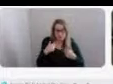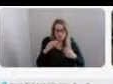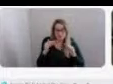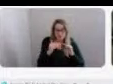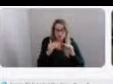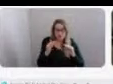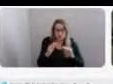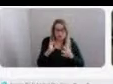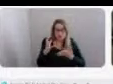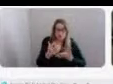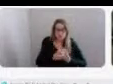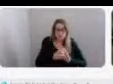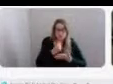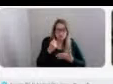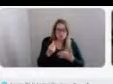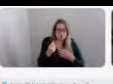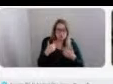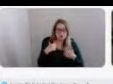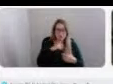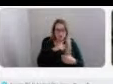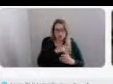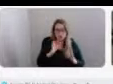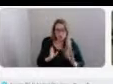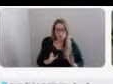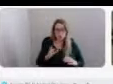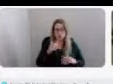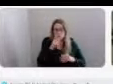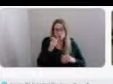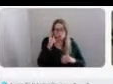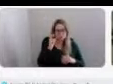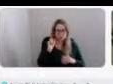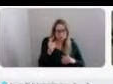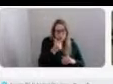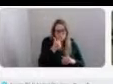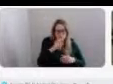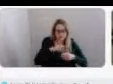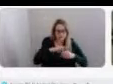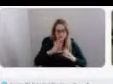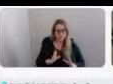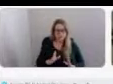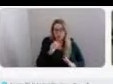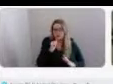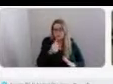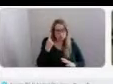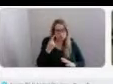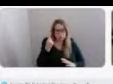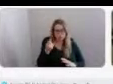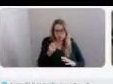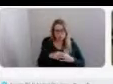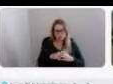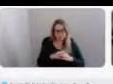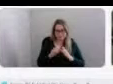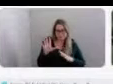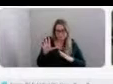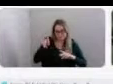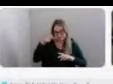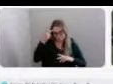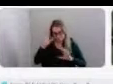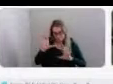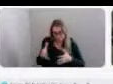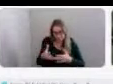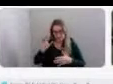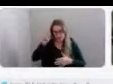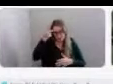chance to elect legislators who will listen to all of their constituents and not just their base politics in